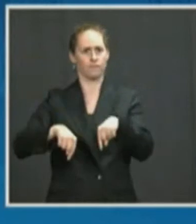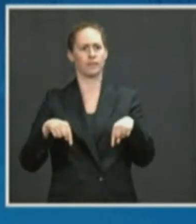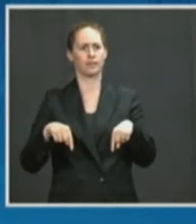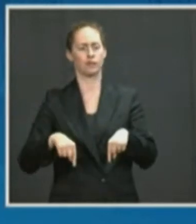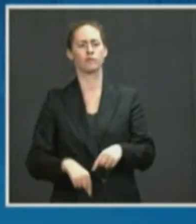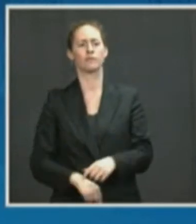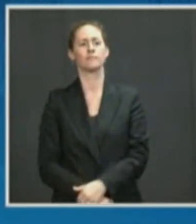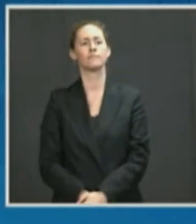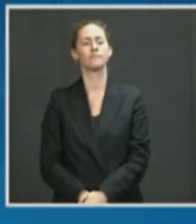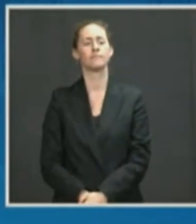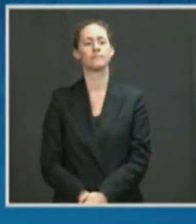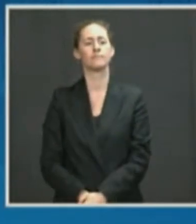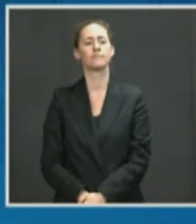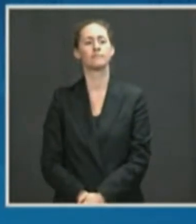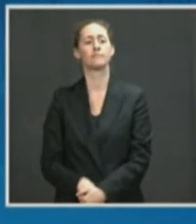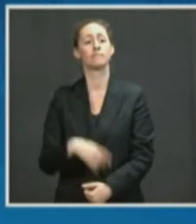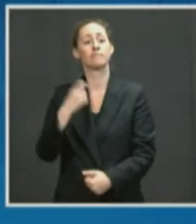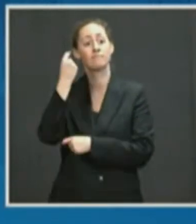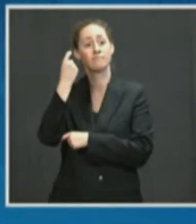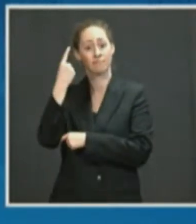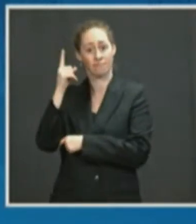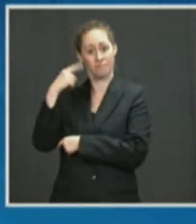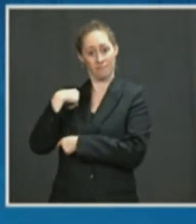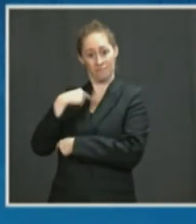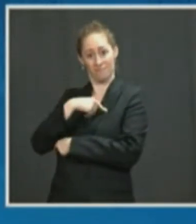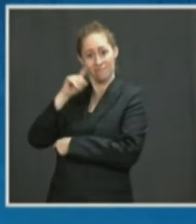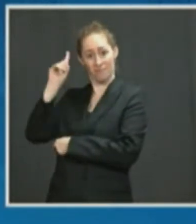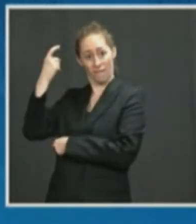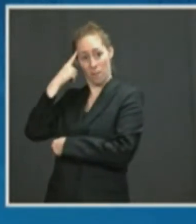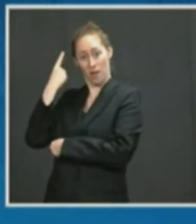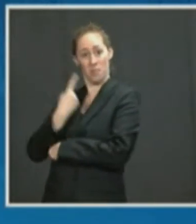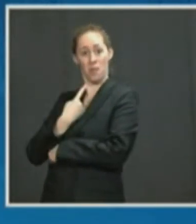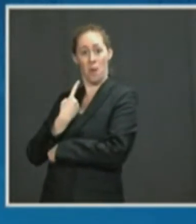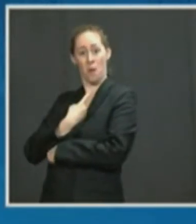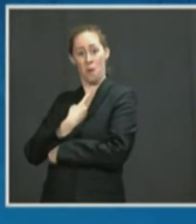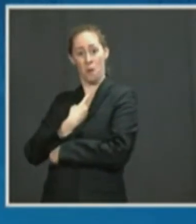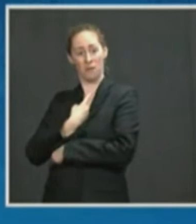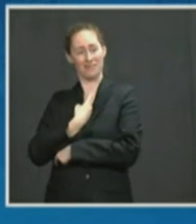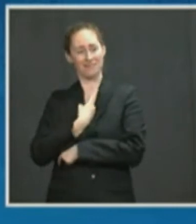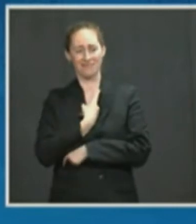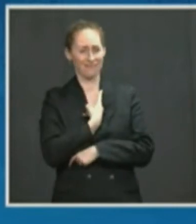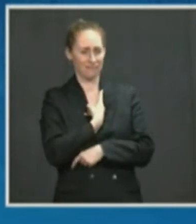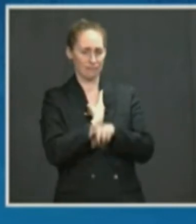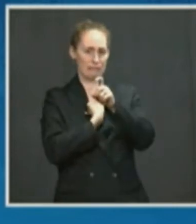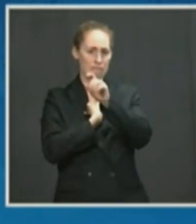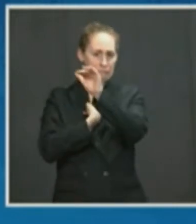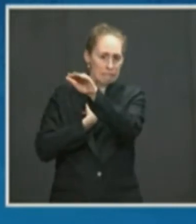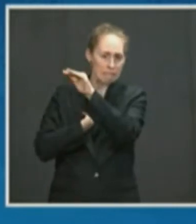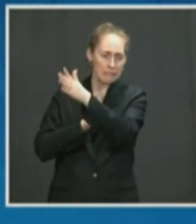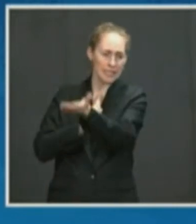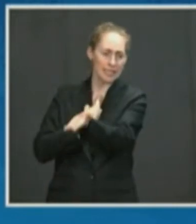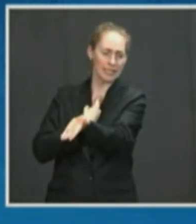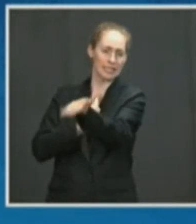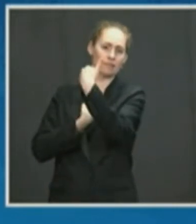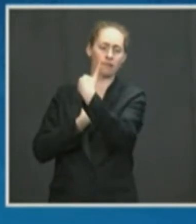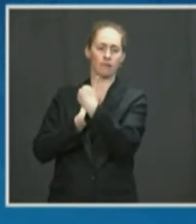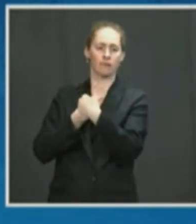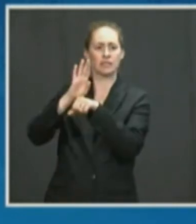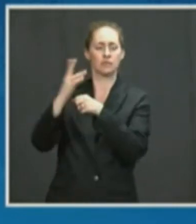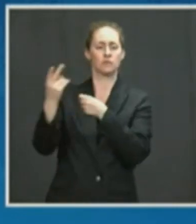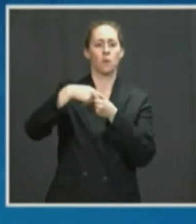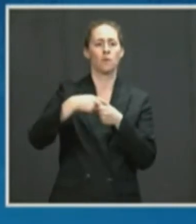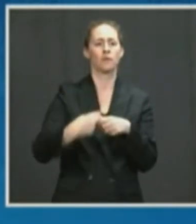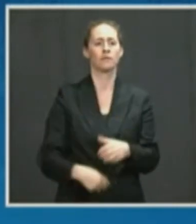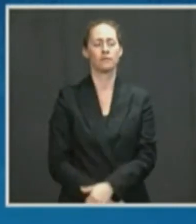cannot alone do the kind of work that we believe we have collectively the capacity to do. So we have good reason to believe that we can have